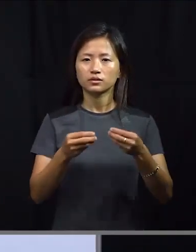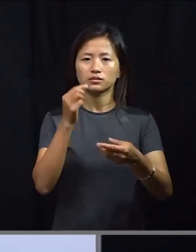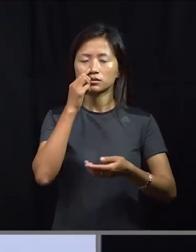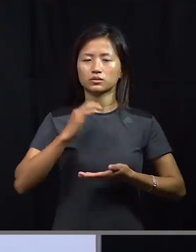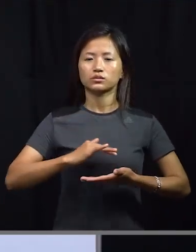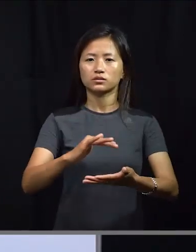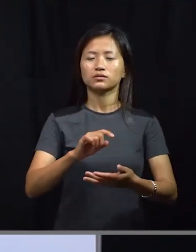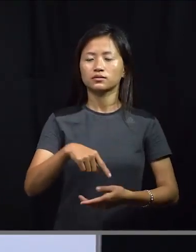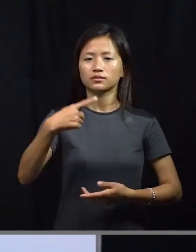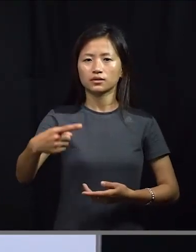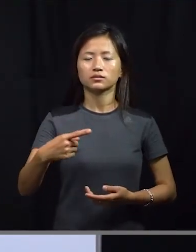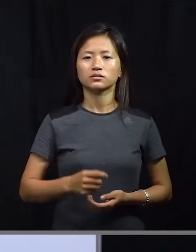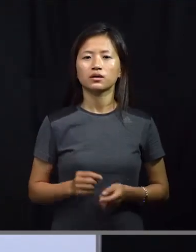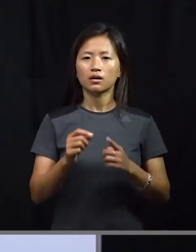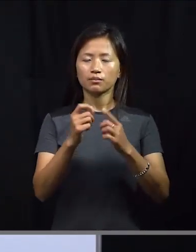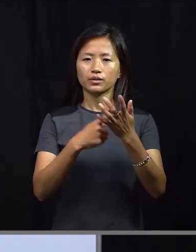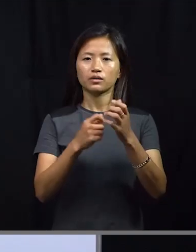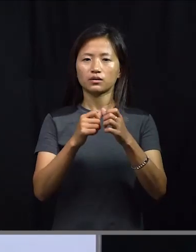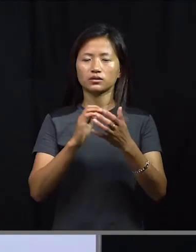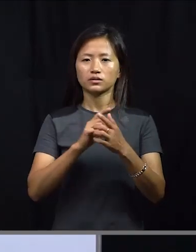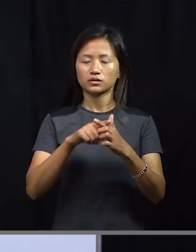is called as Prajapati,